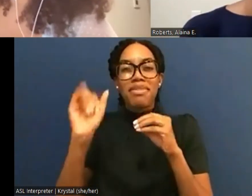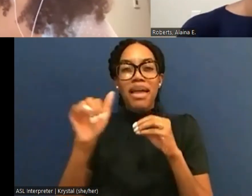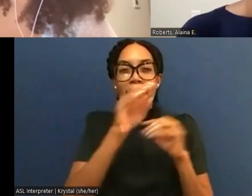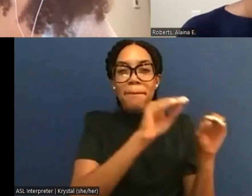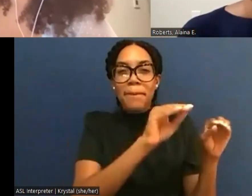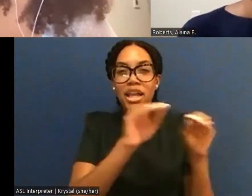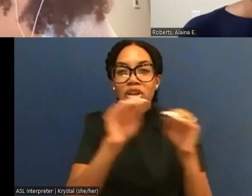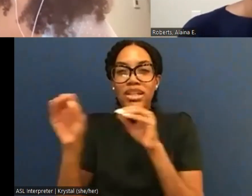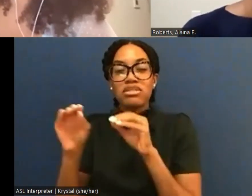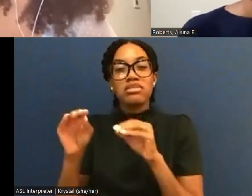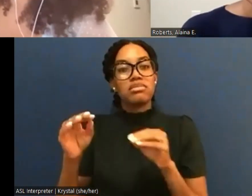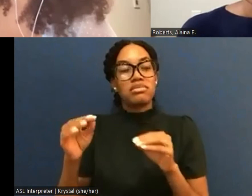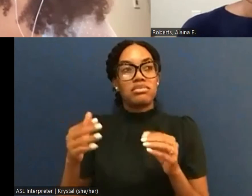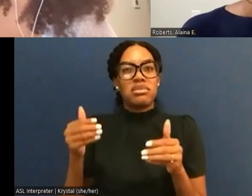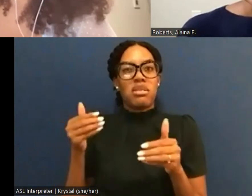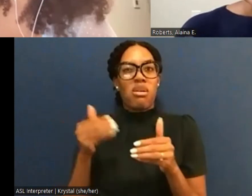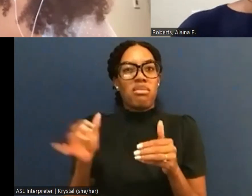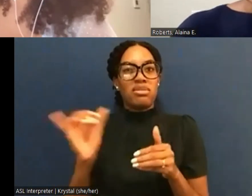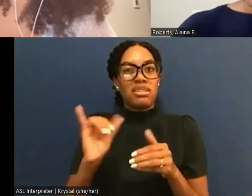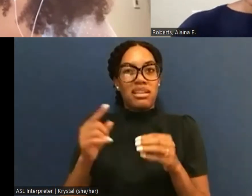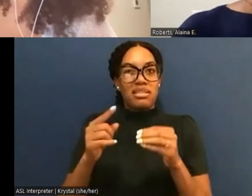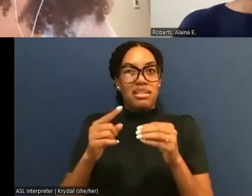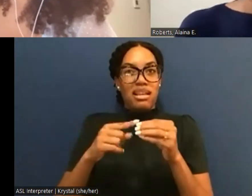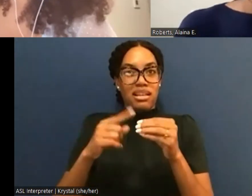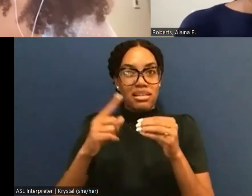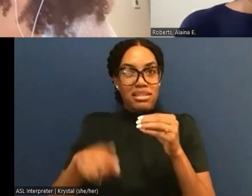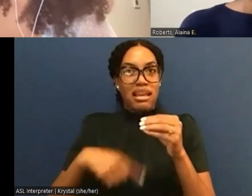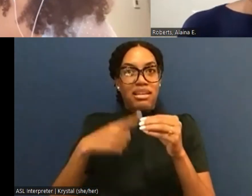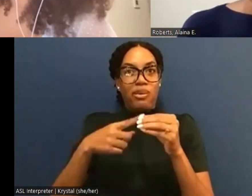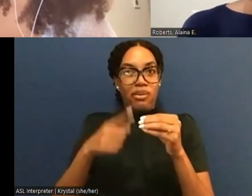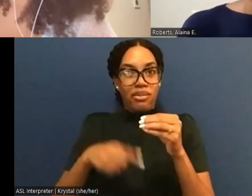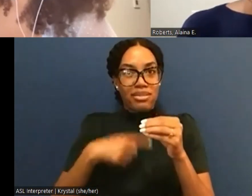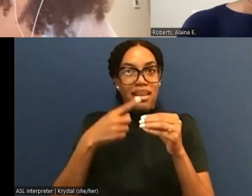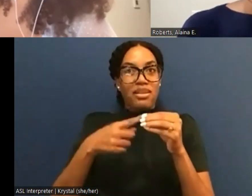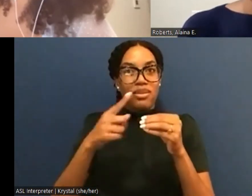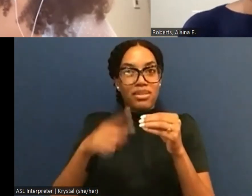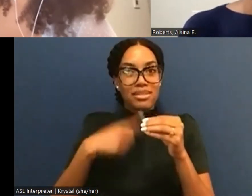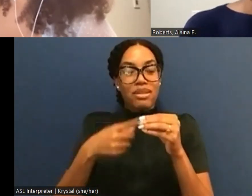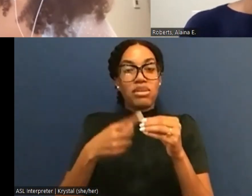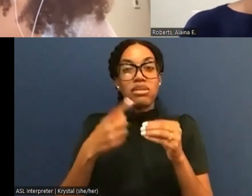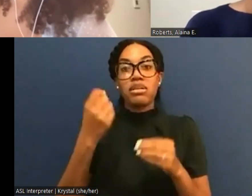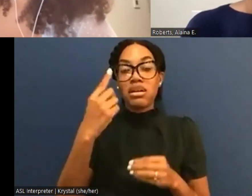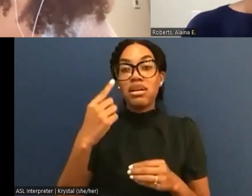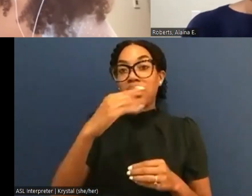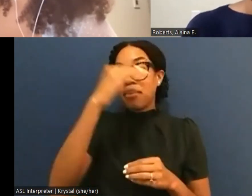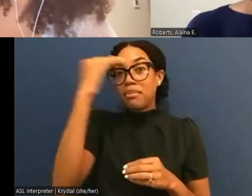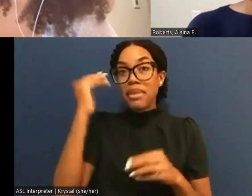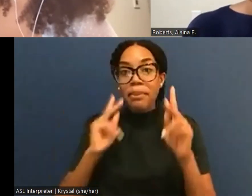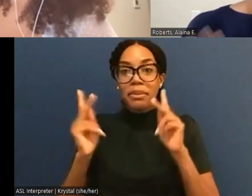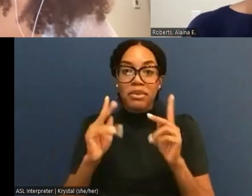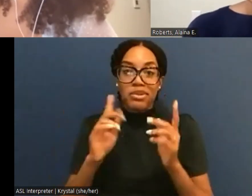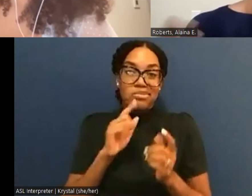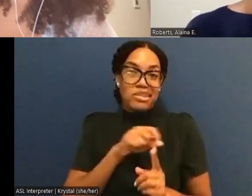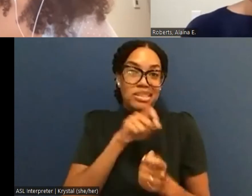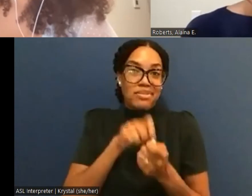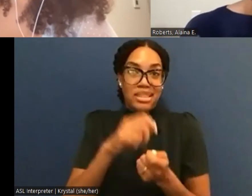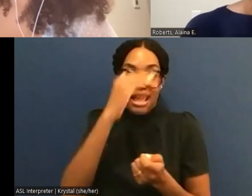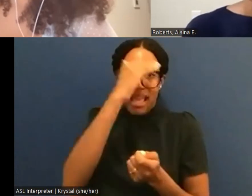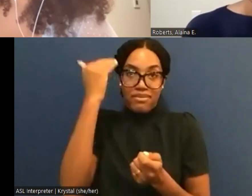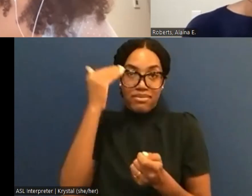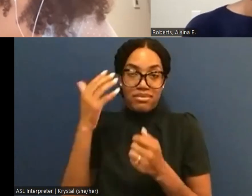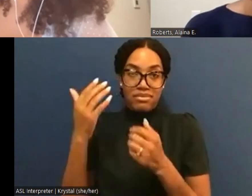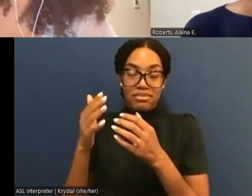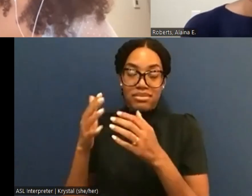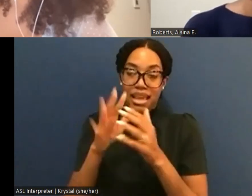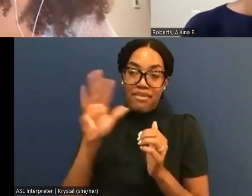people, African-Americans, who are looking for this racial paradise that doesn't exist, like looking for a space where they really can create anew